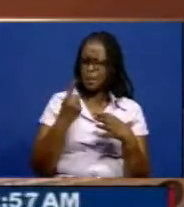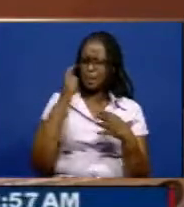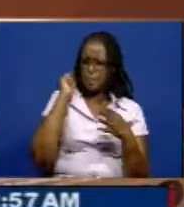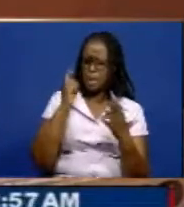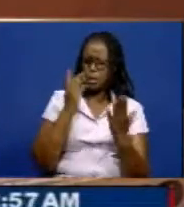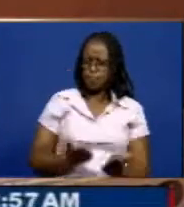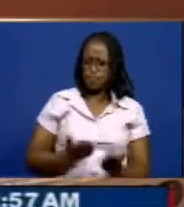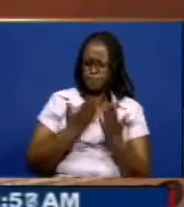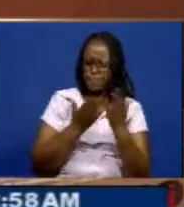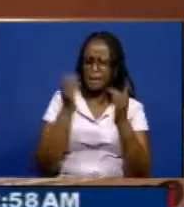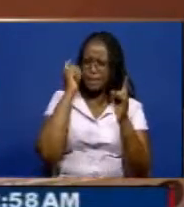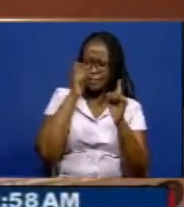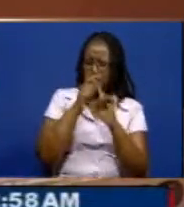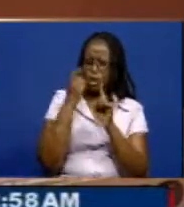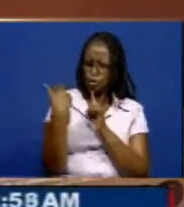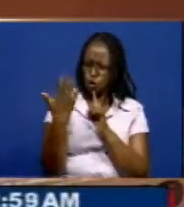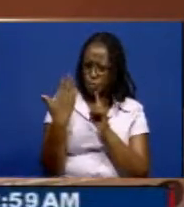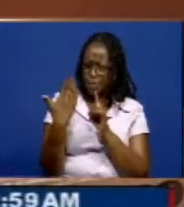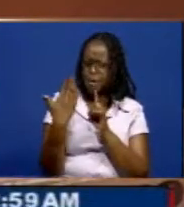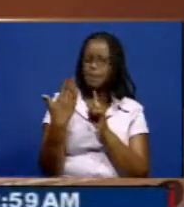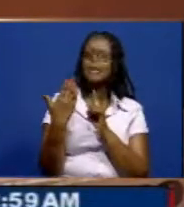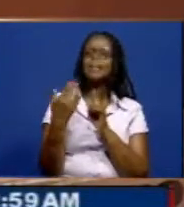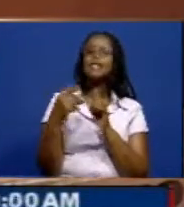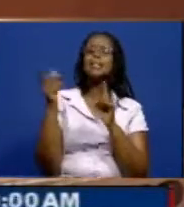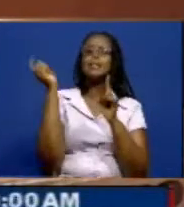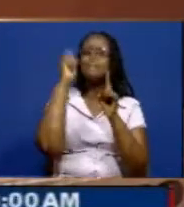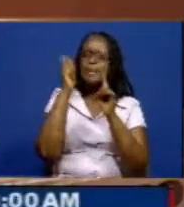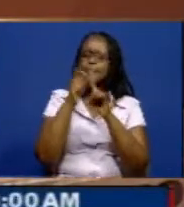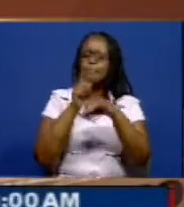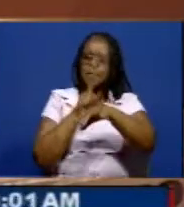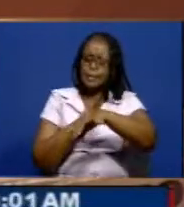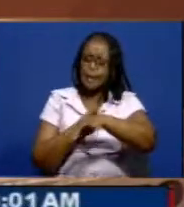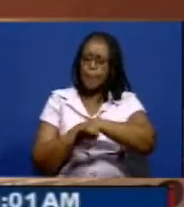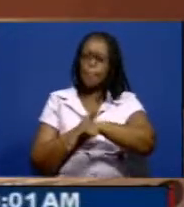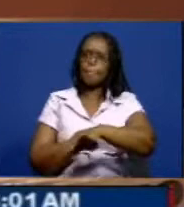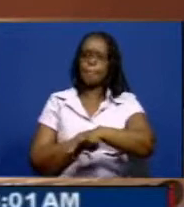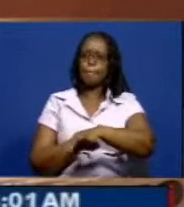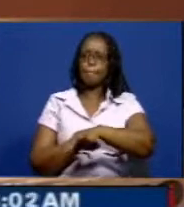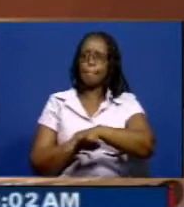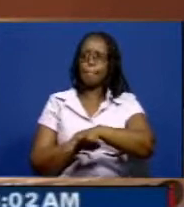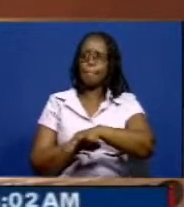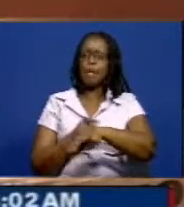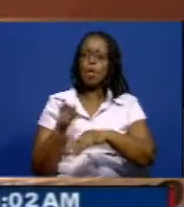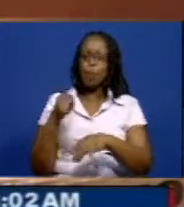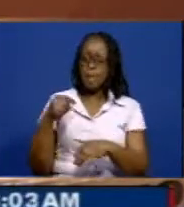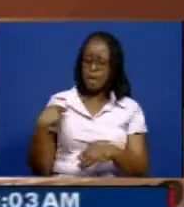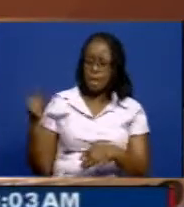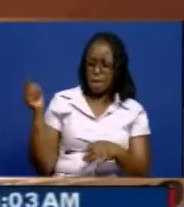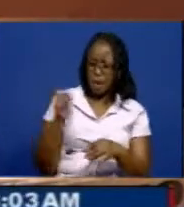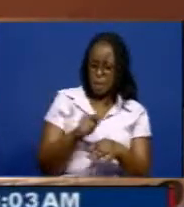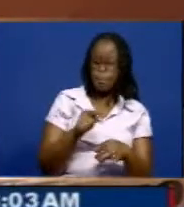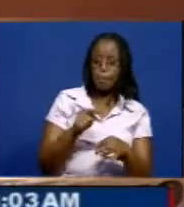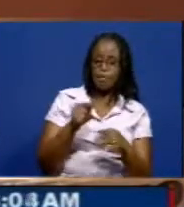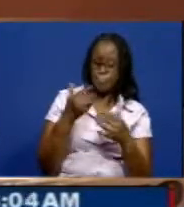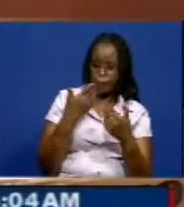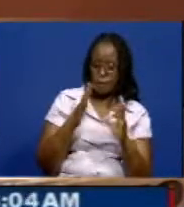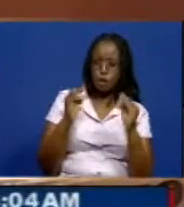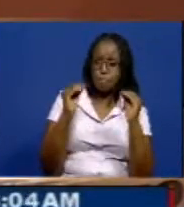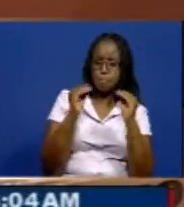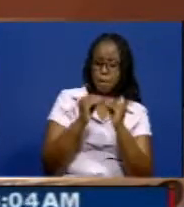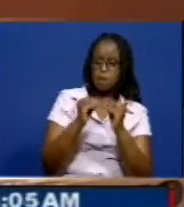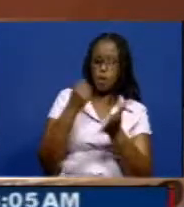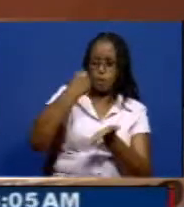documents at a specific time. We appeared for this service before the office of the clerk, and all